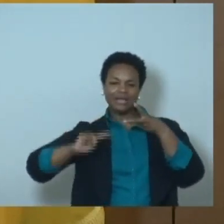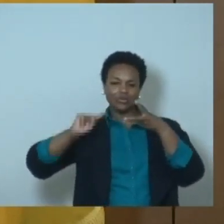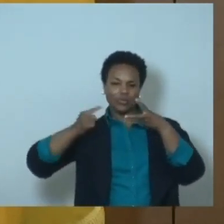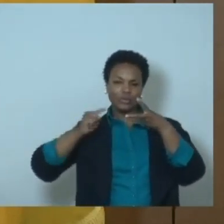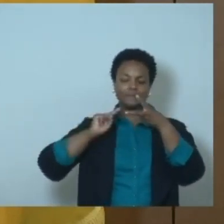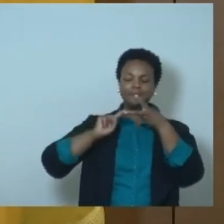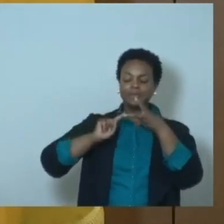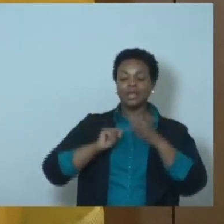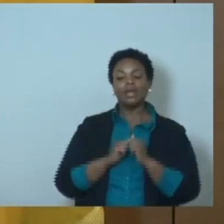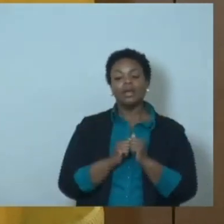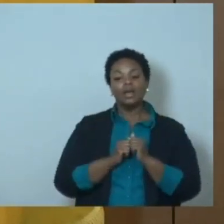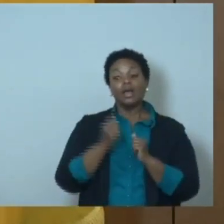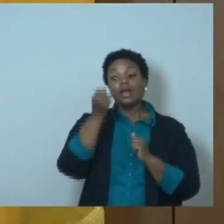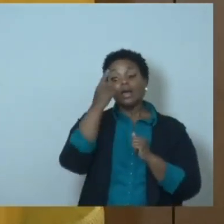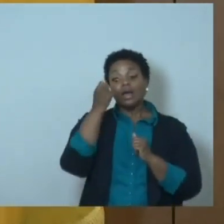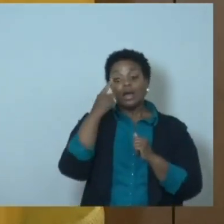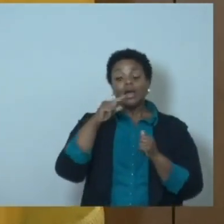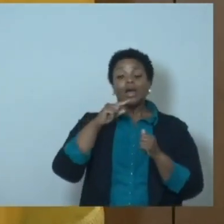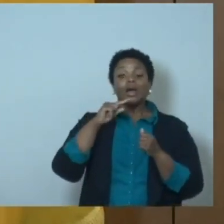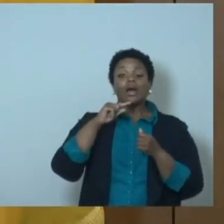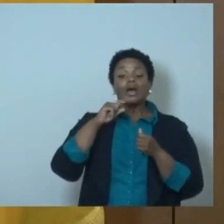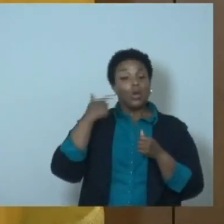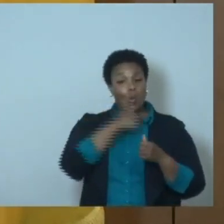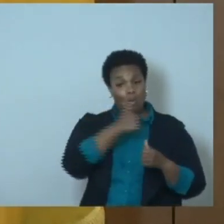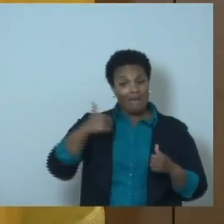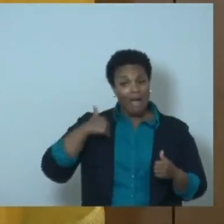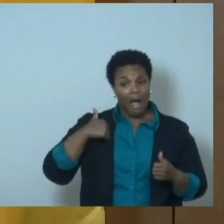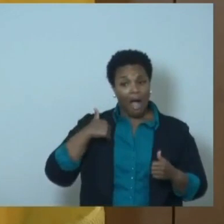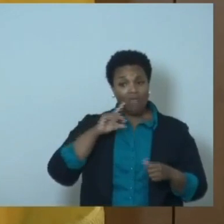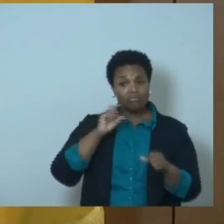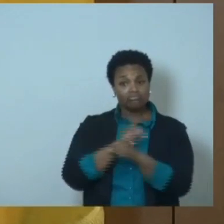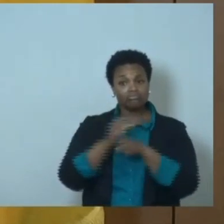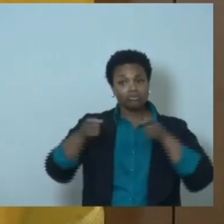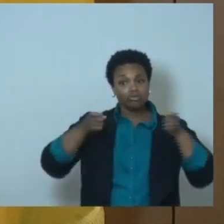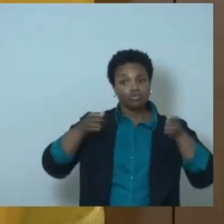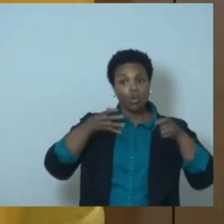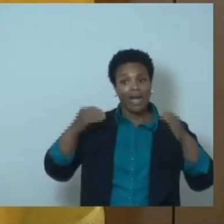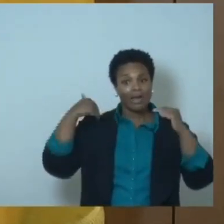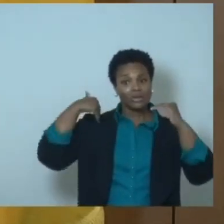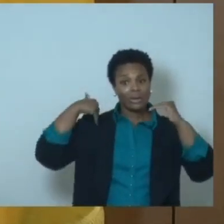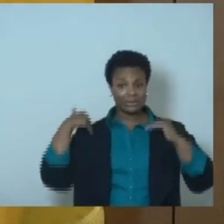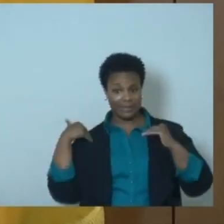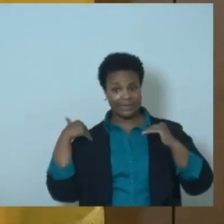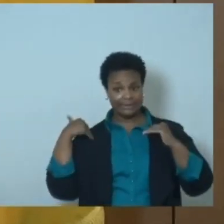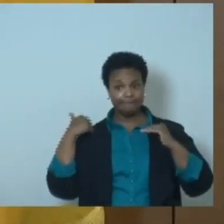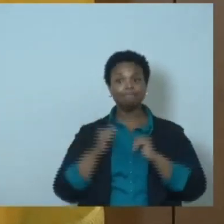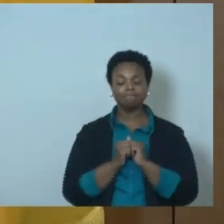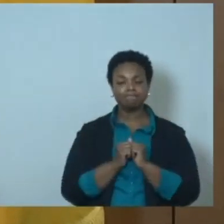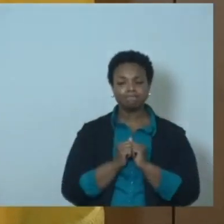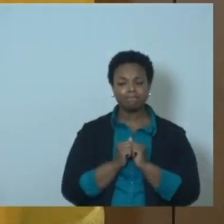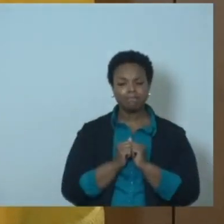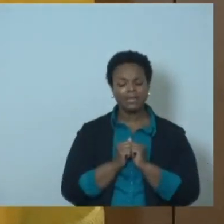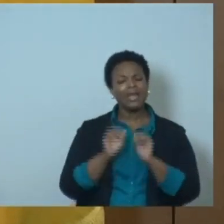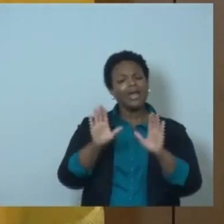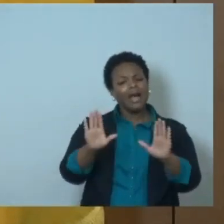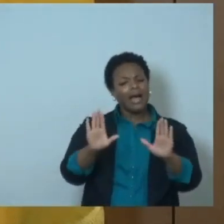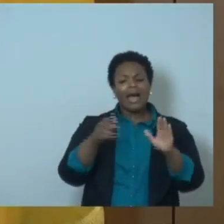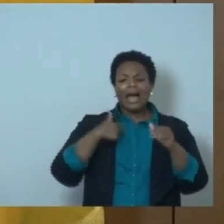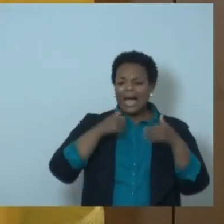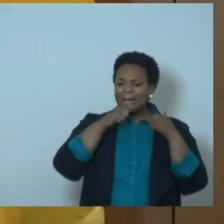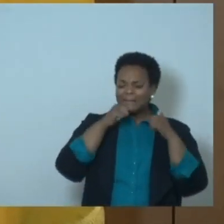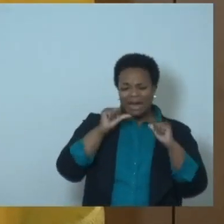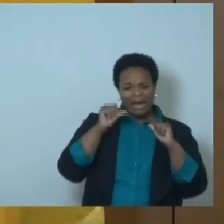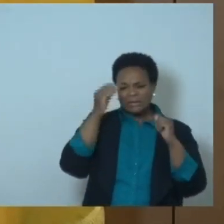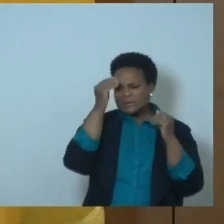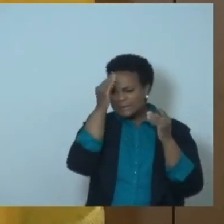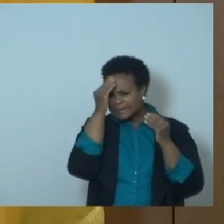and responsibility, we should have both. One of the dilemmas, and it's not preventing us from trying to figure it out, but it is